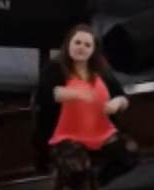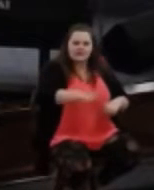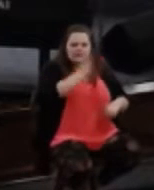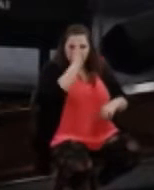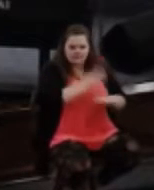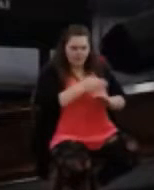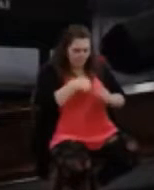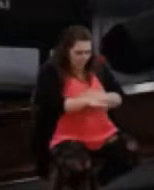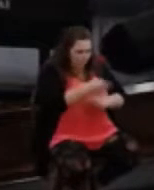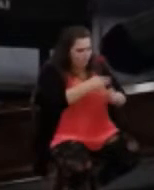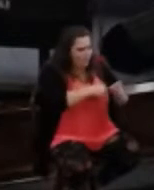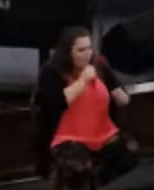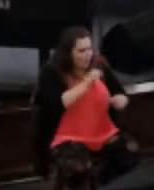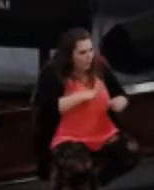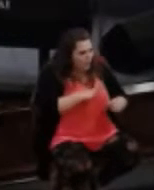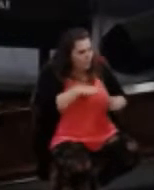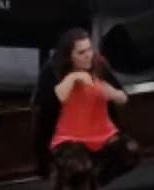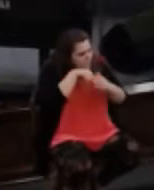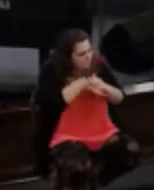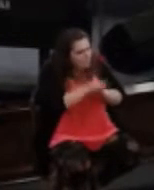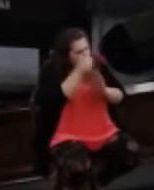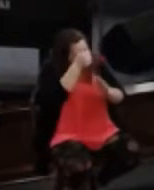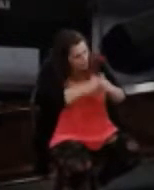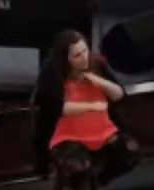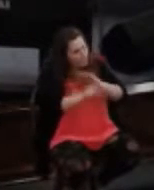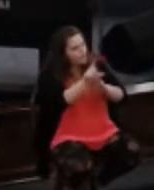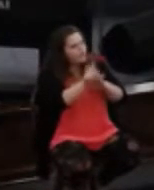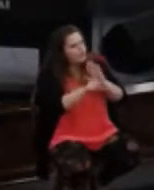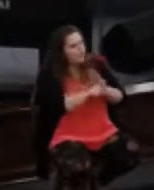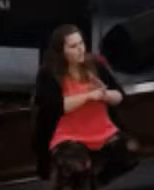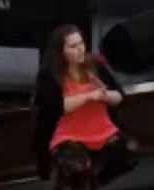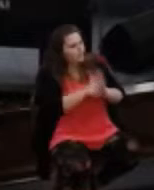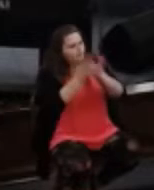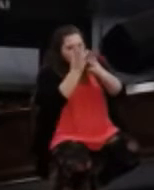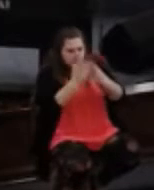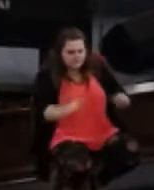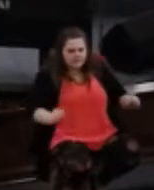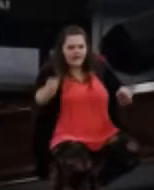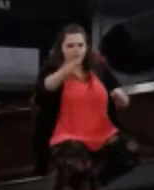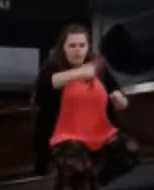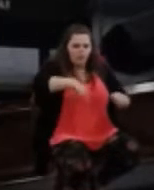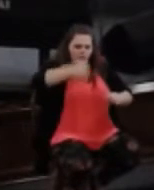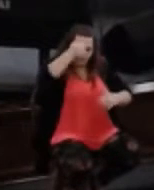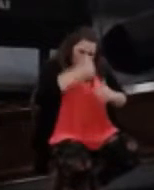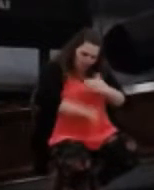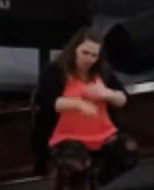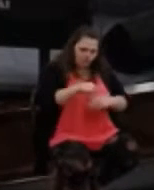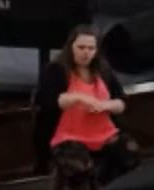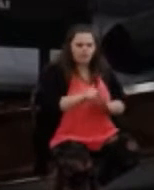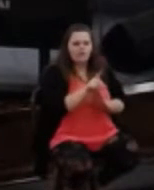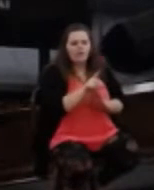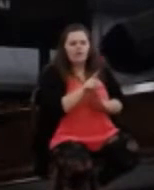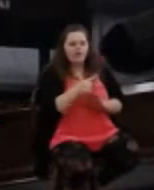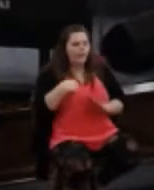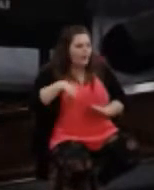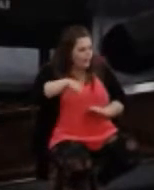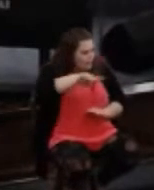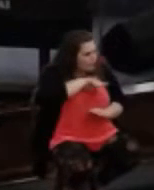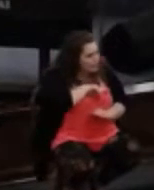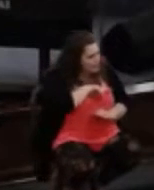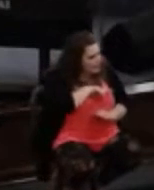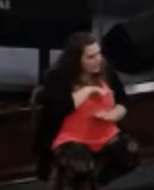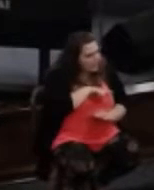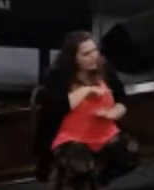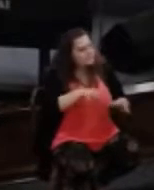born of a woman, born under the law, to redeem those under the law, that we might